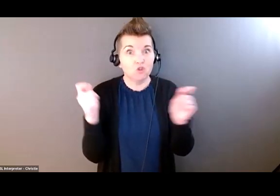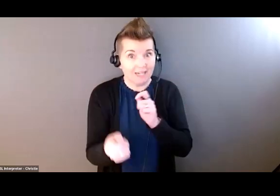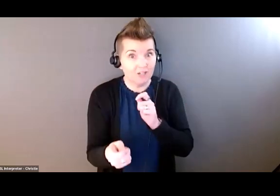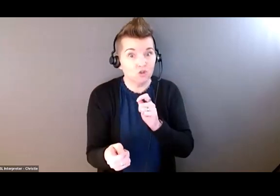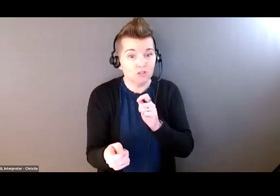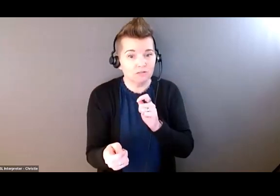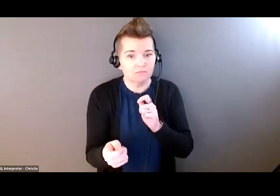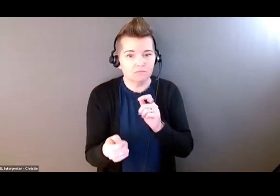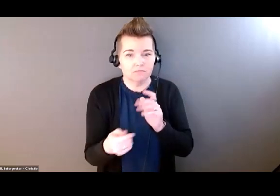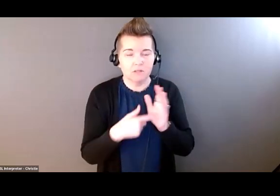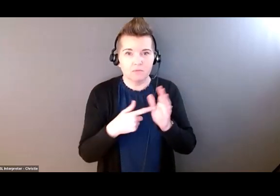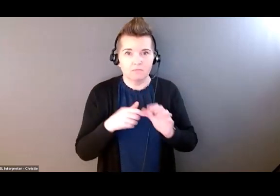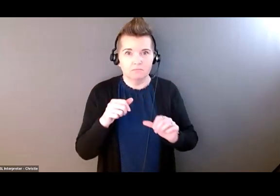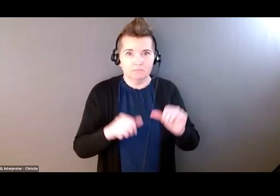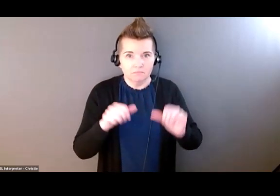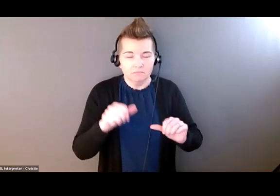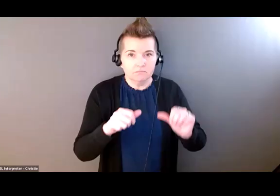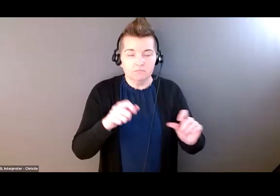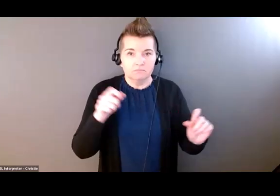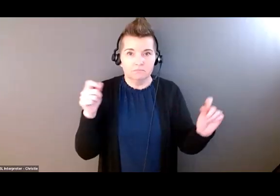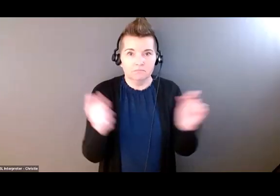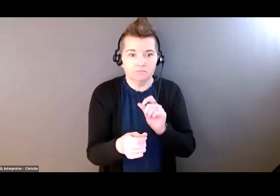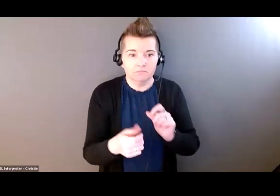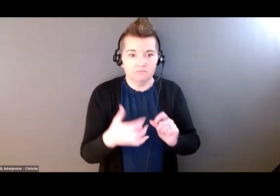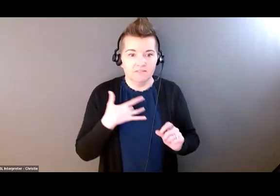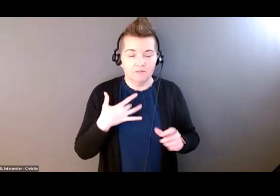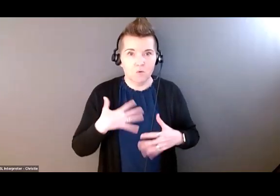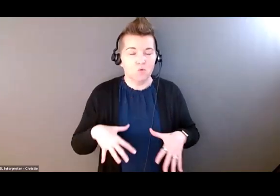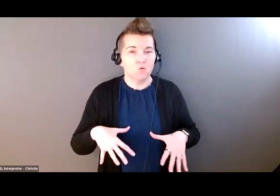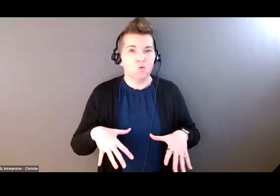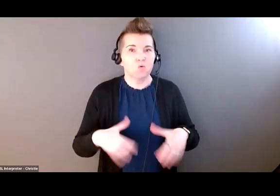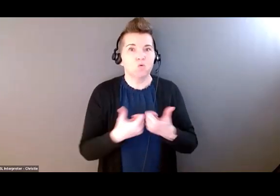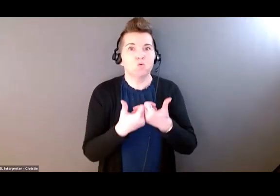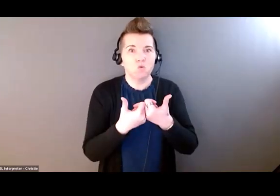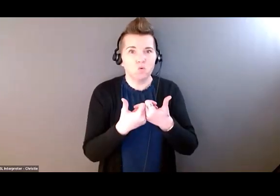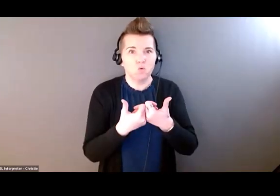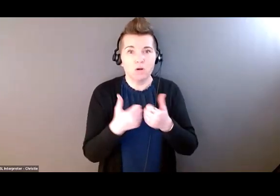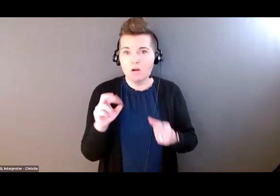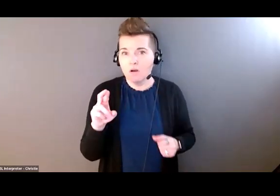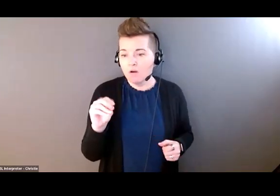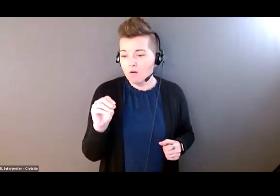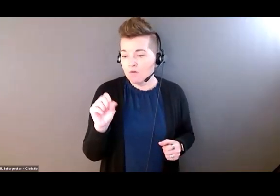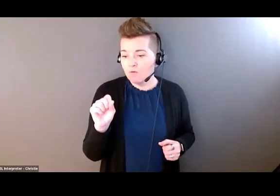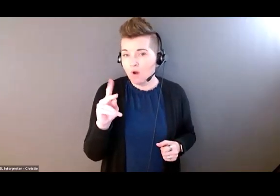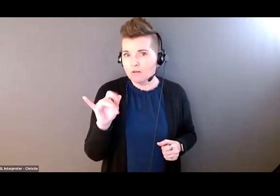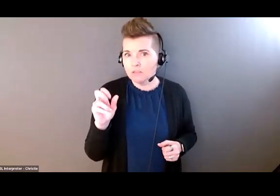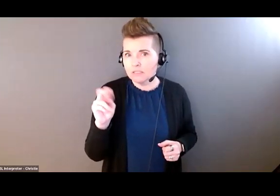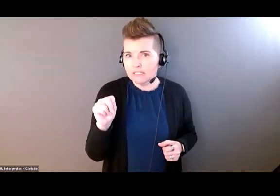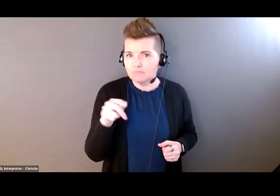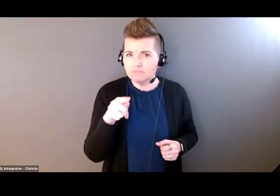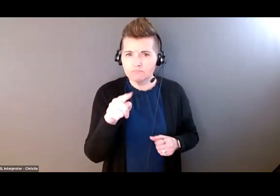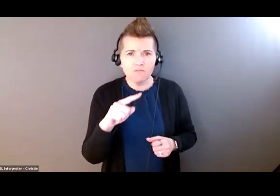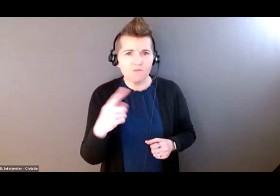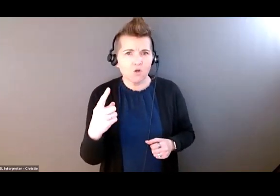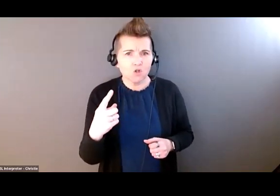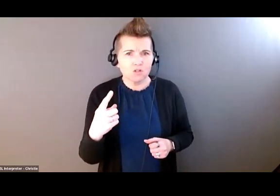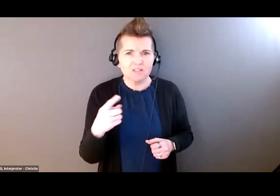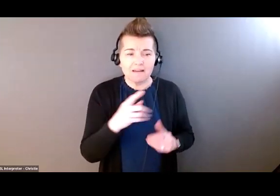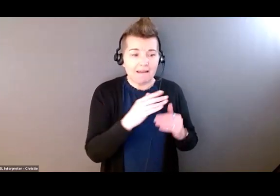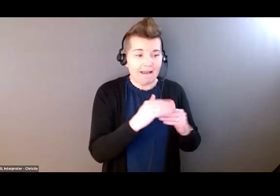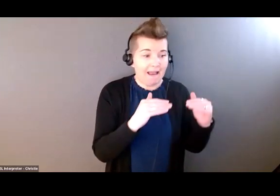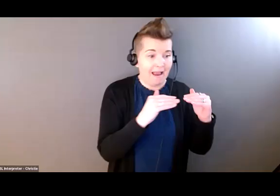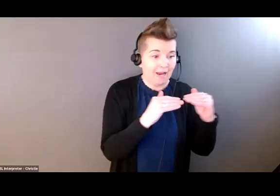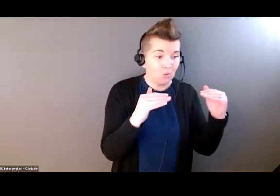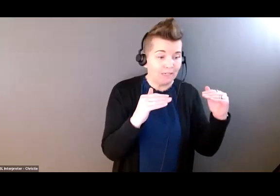Not each person can't wear equity the same way, and sometimes we make them wear equity, and I think that is a real